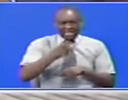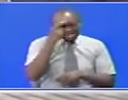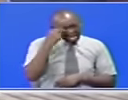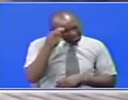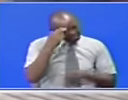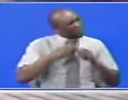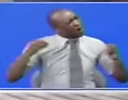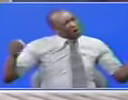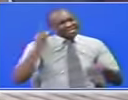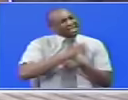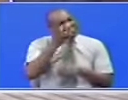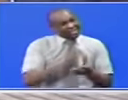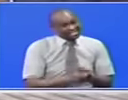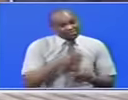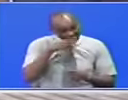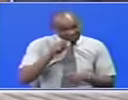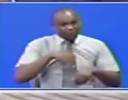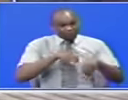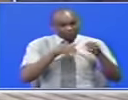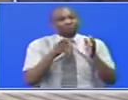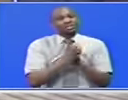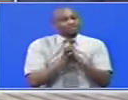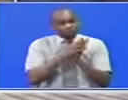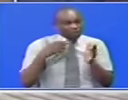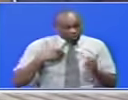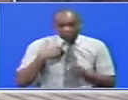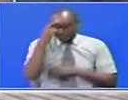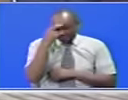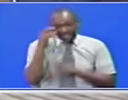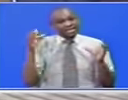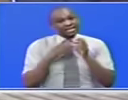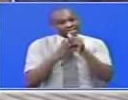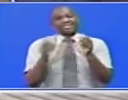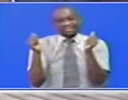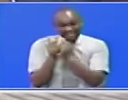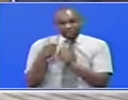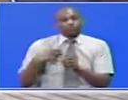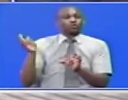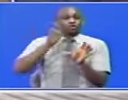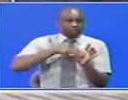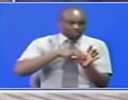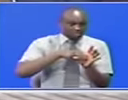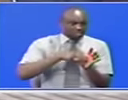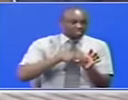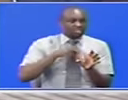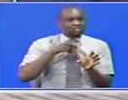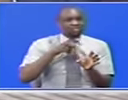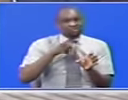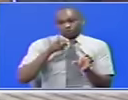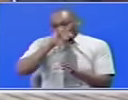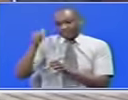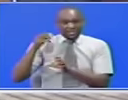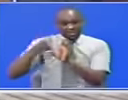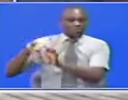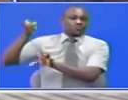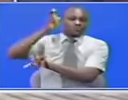Narok as you were covering defections of some of the Maasai leaders. And they have defected from